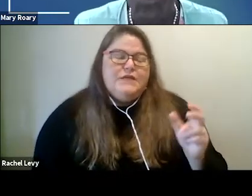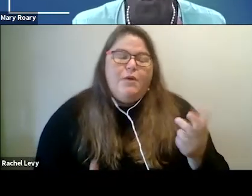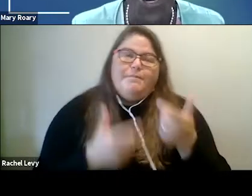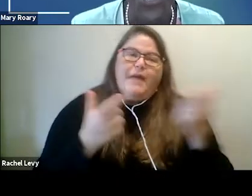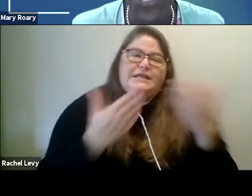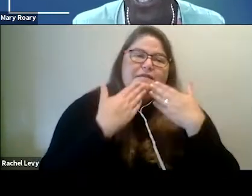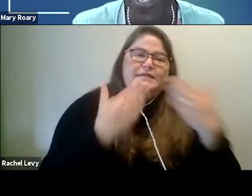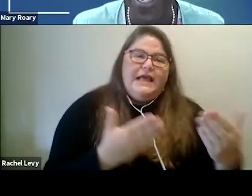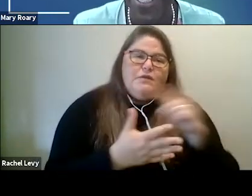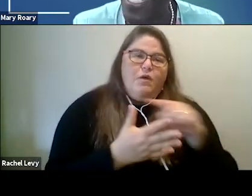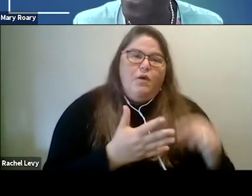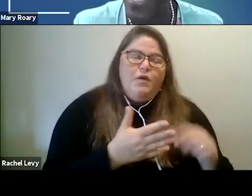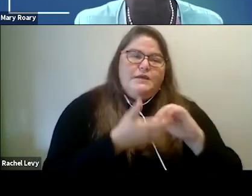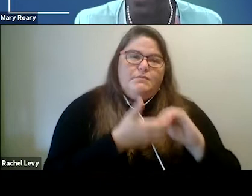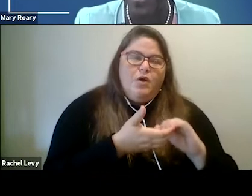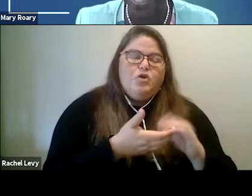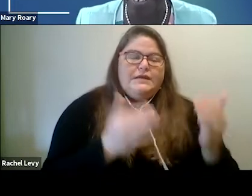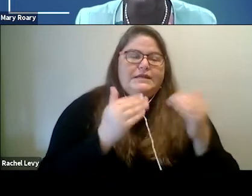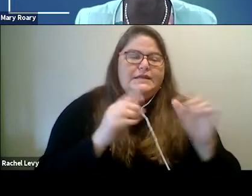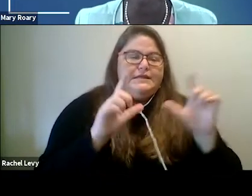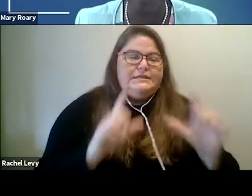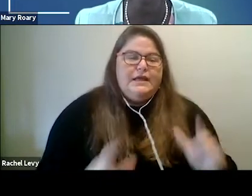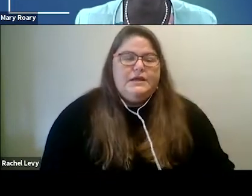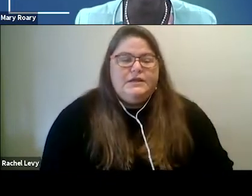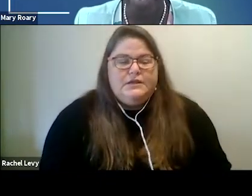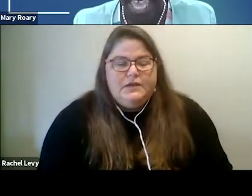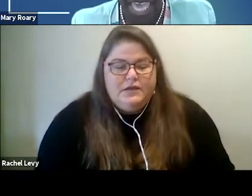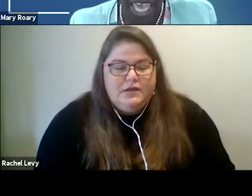of those partners. Next slide, please.